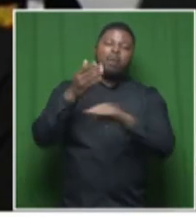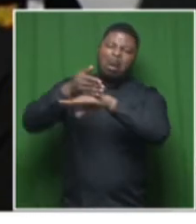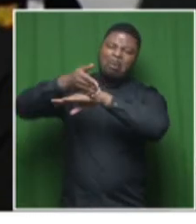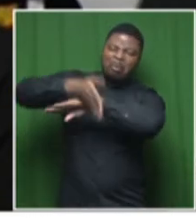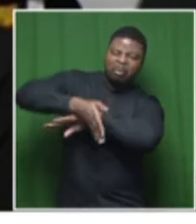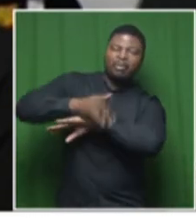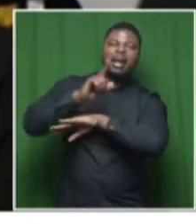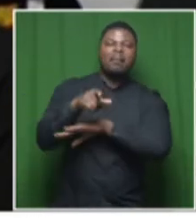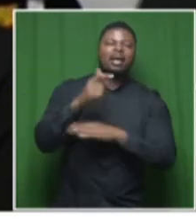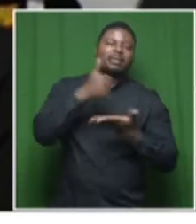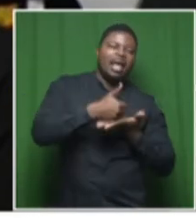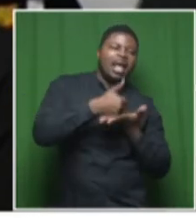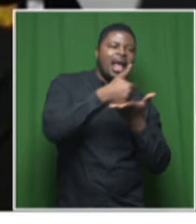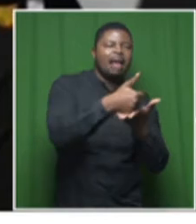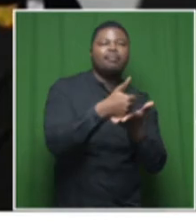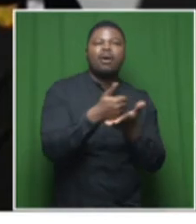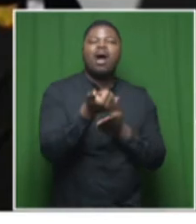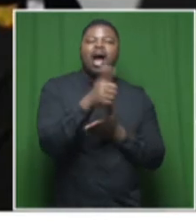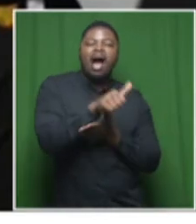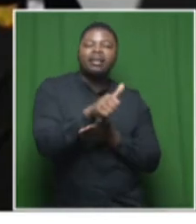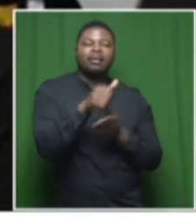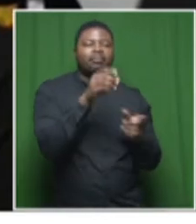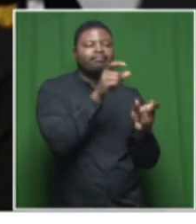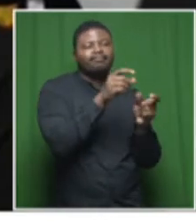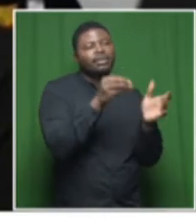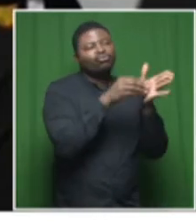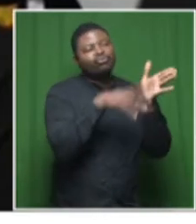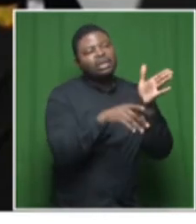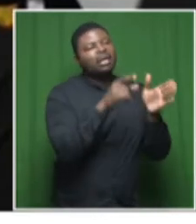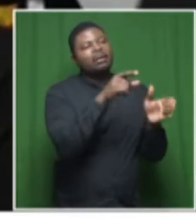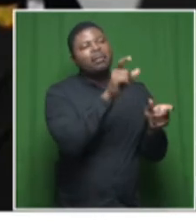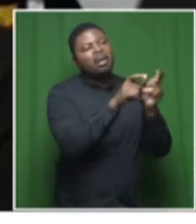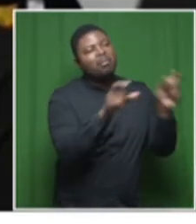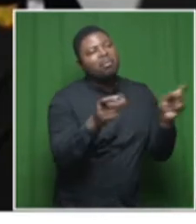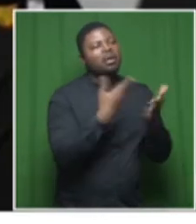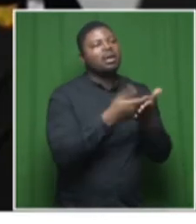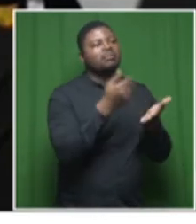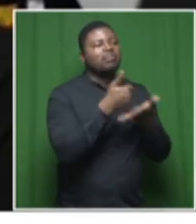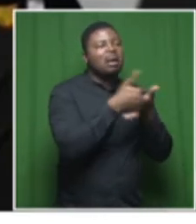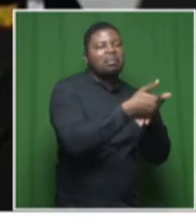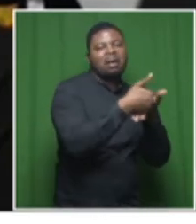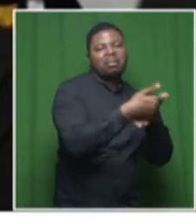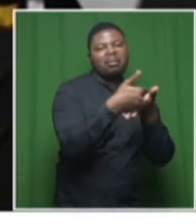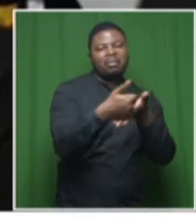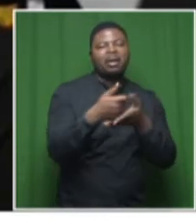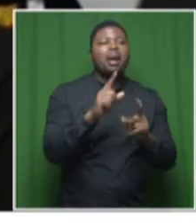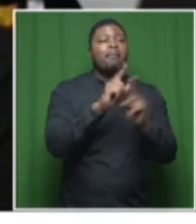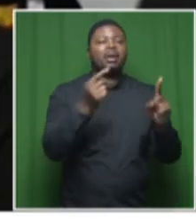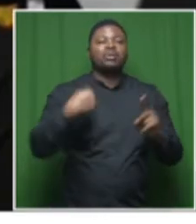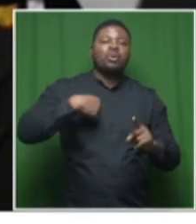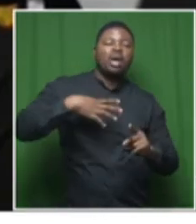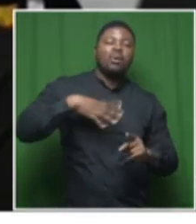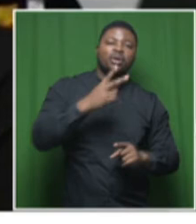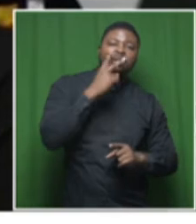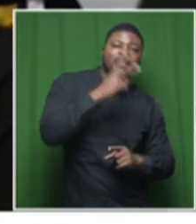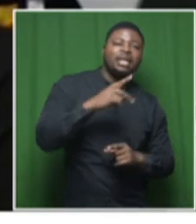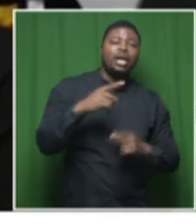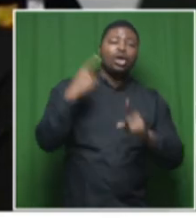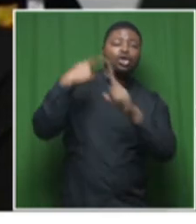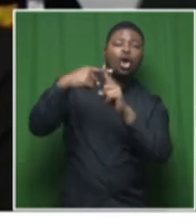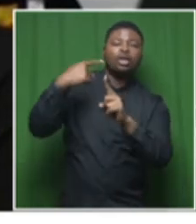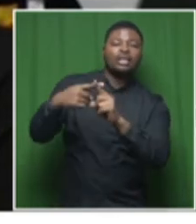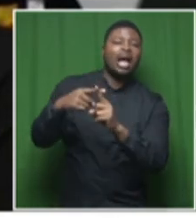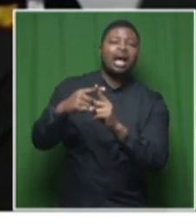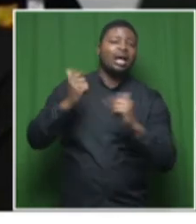time plowing back in the province of the Eastern Cape. What we want is to see not only a Xhosa drama series, we want